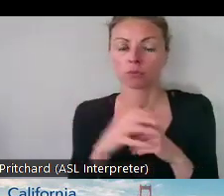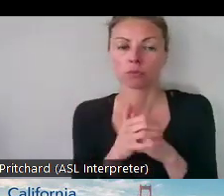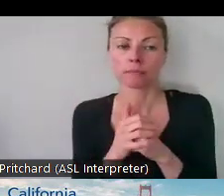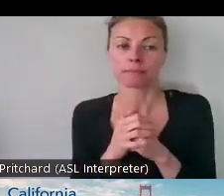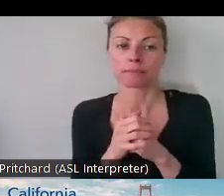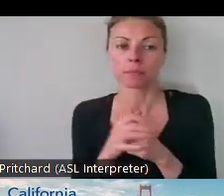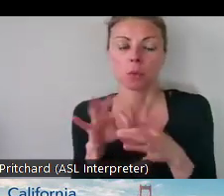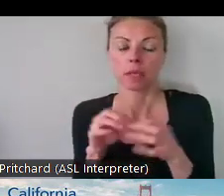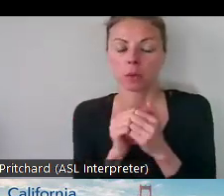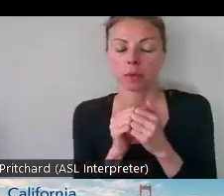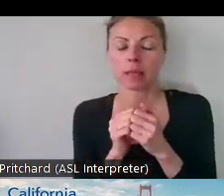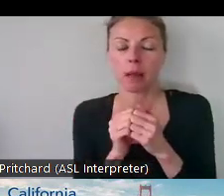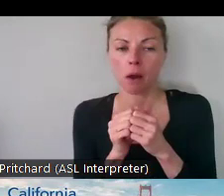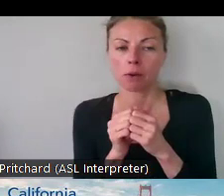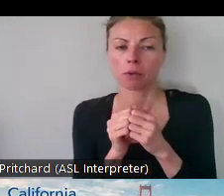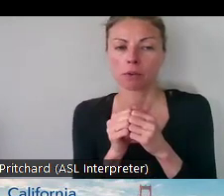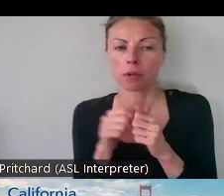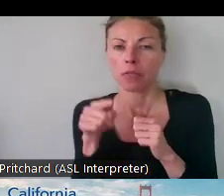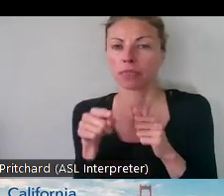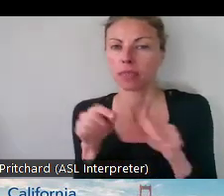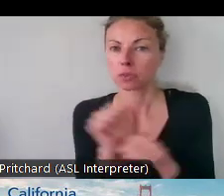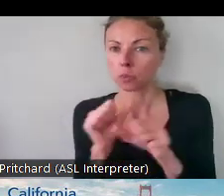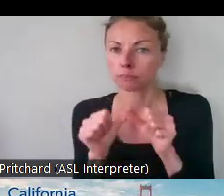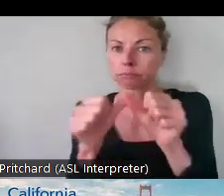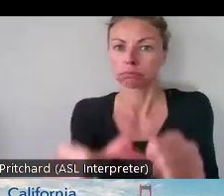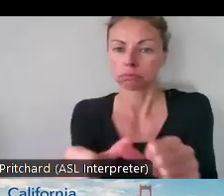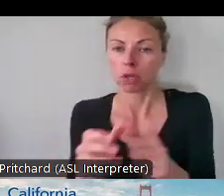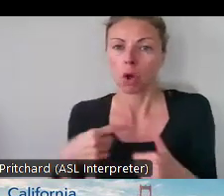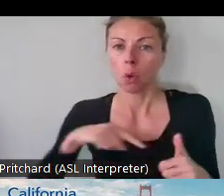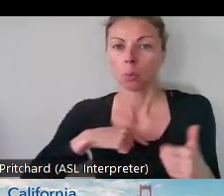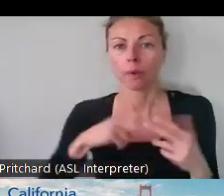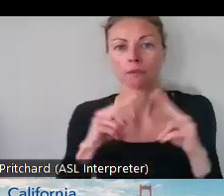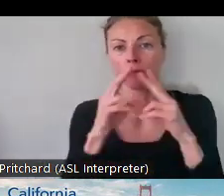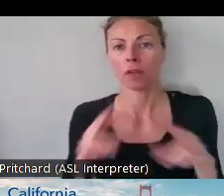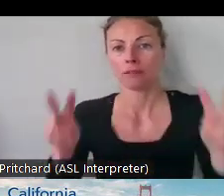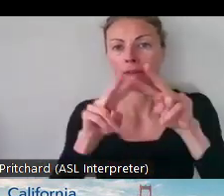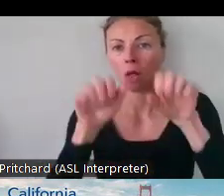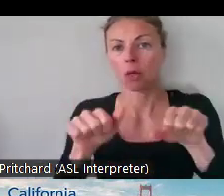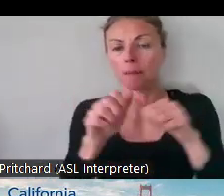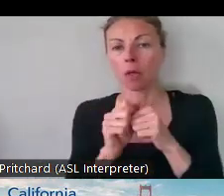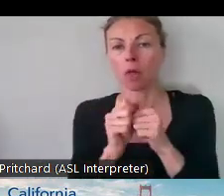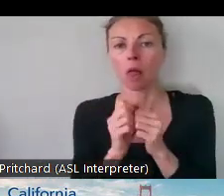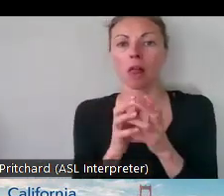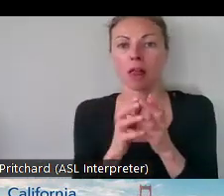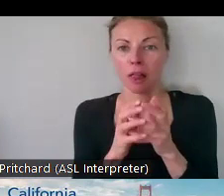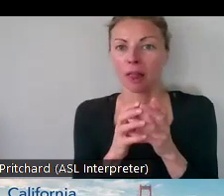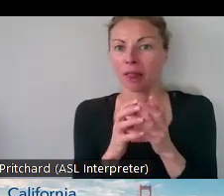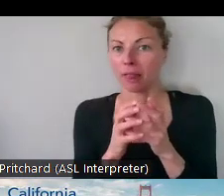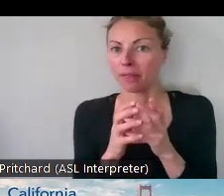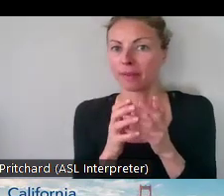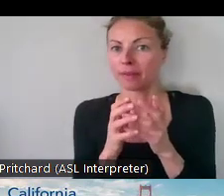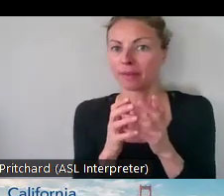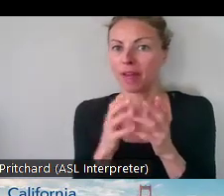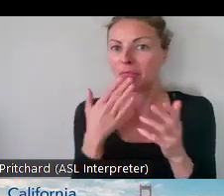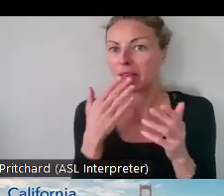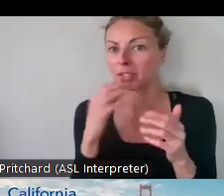In terms of moving this work forward, we do have a very valuable vehicle underway, and thanks to Senator Roth, we